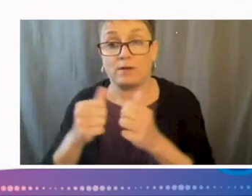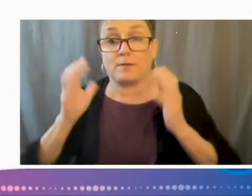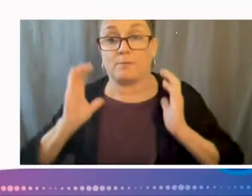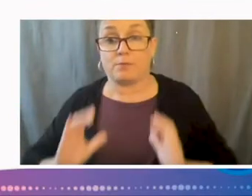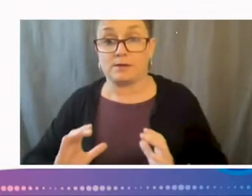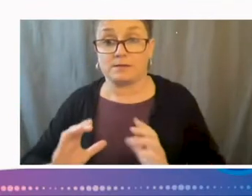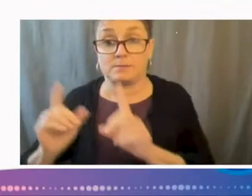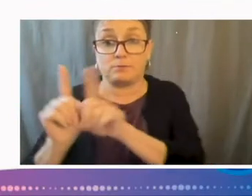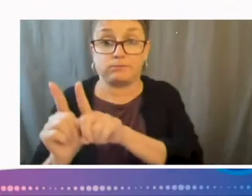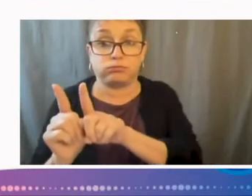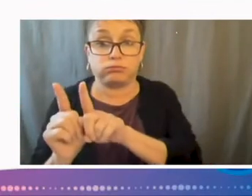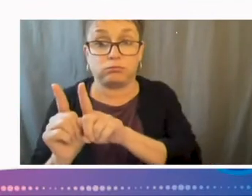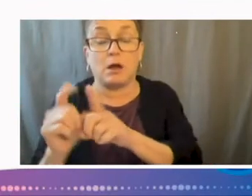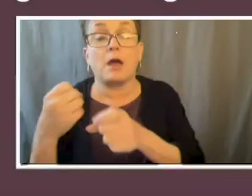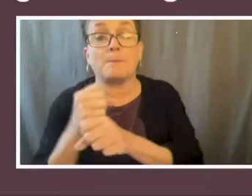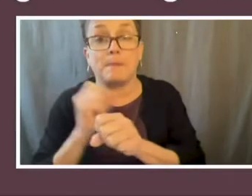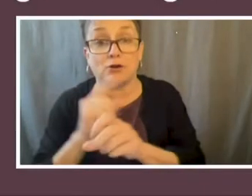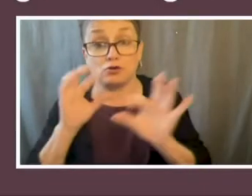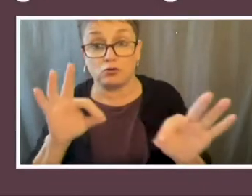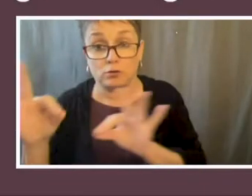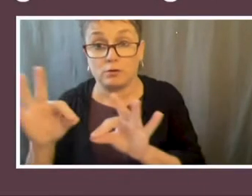can continue the trip.